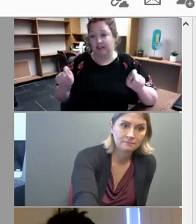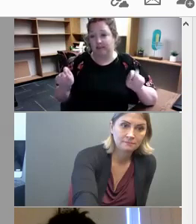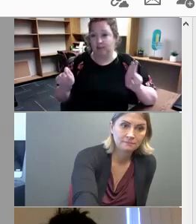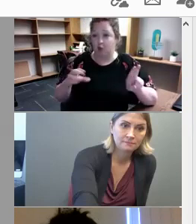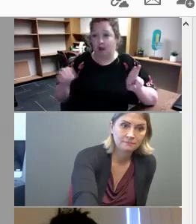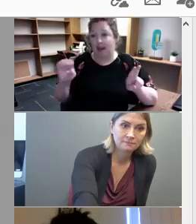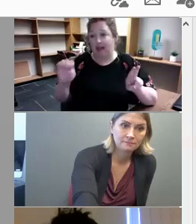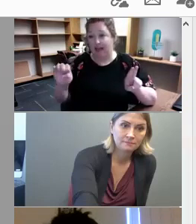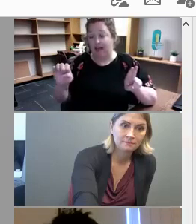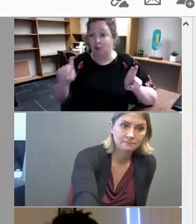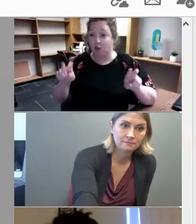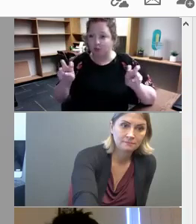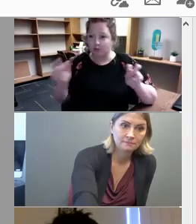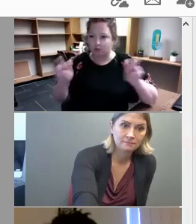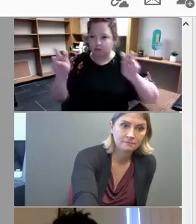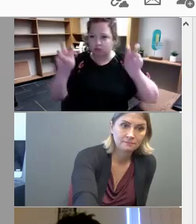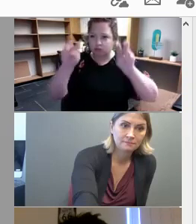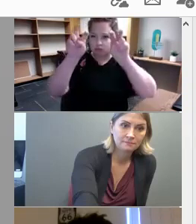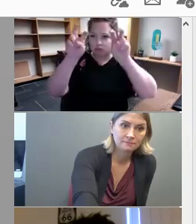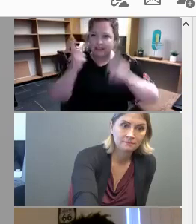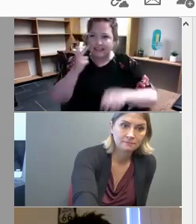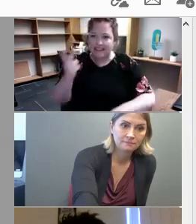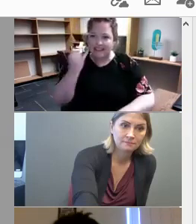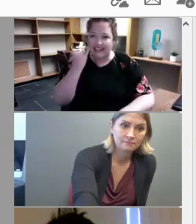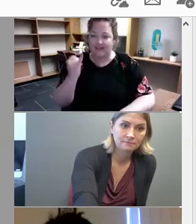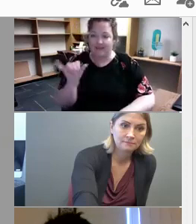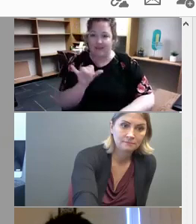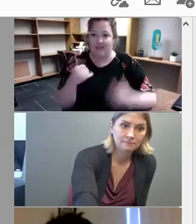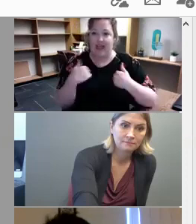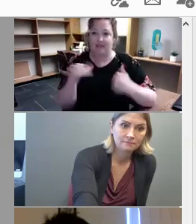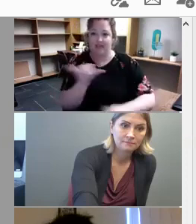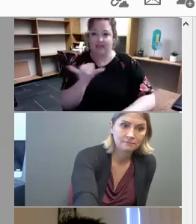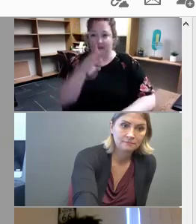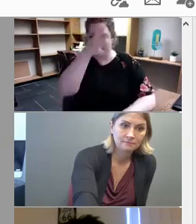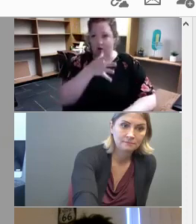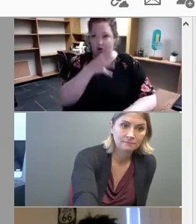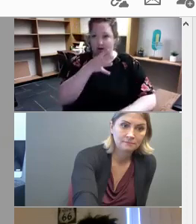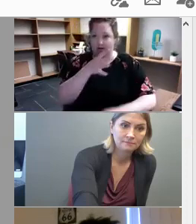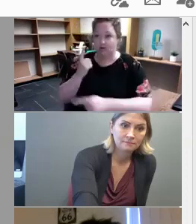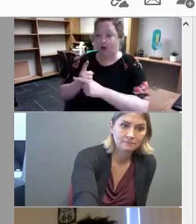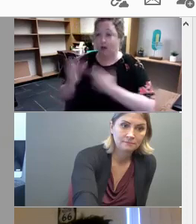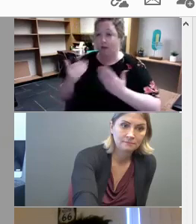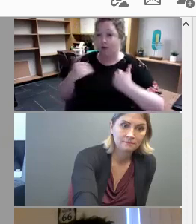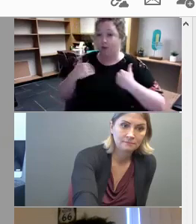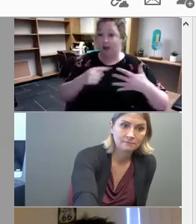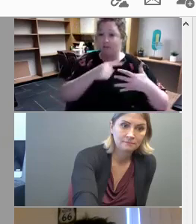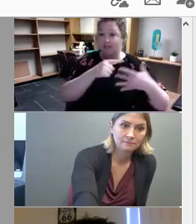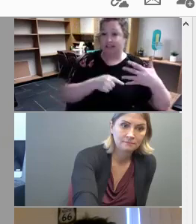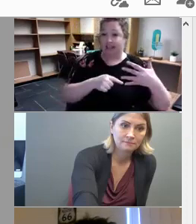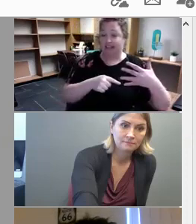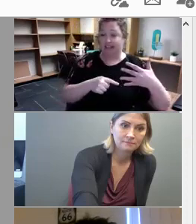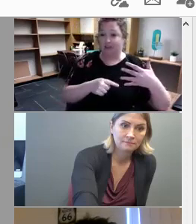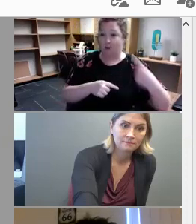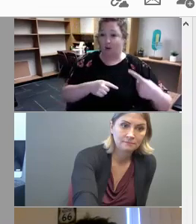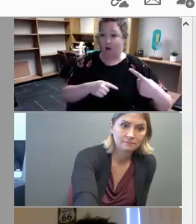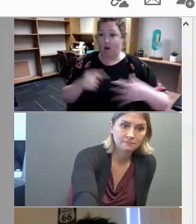was the Right. find. So Right? let's say you have 3 sets, set 1, 2, and 3. Yes. How do you know which set U